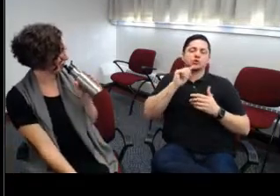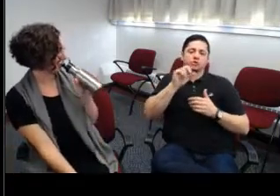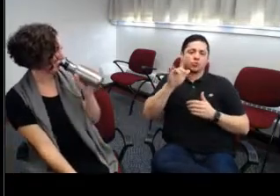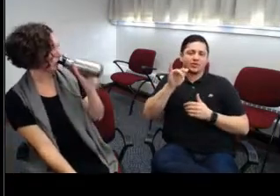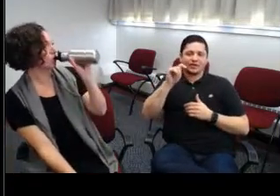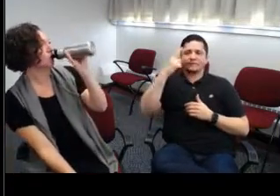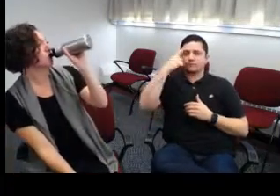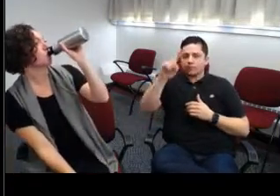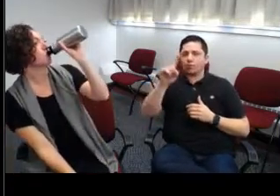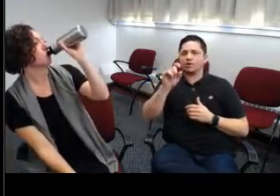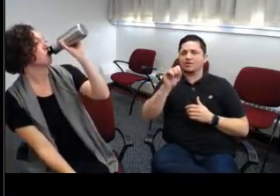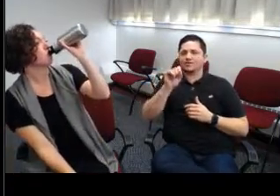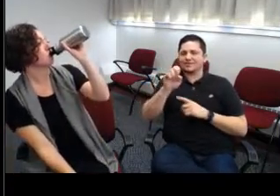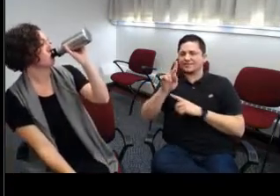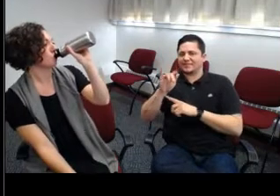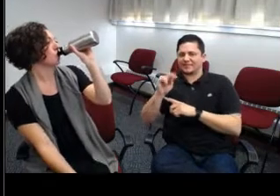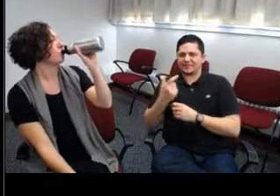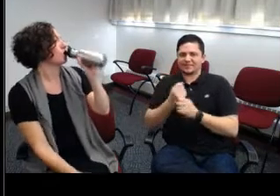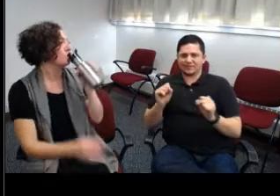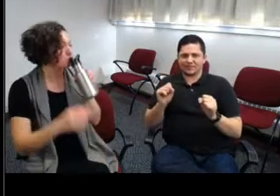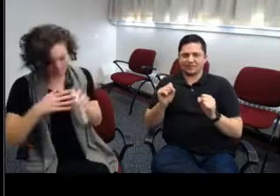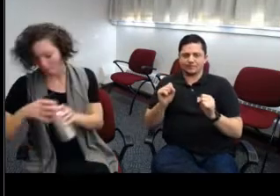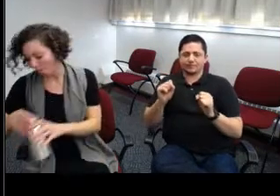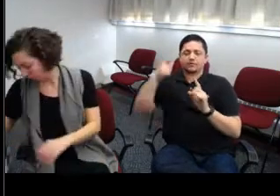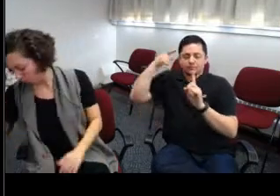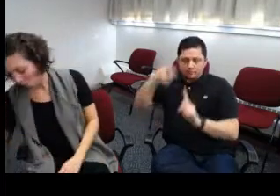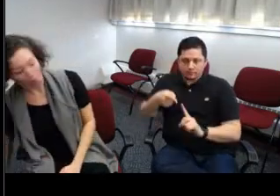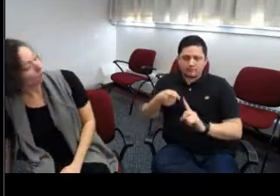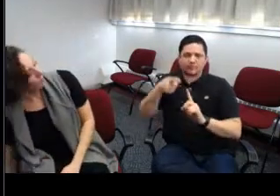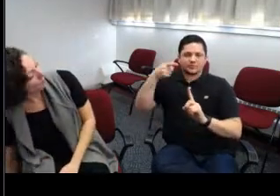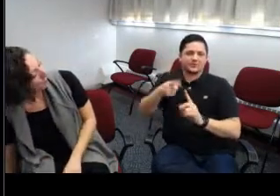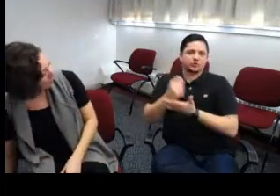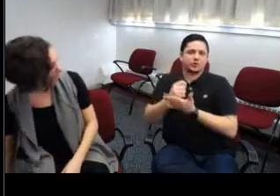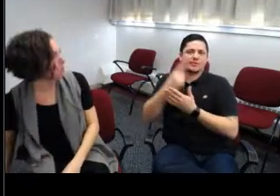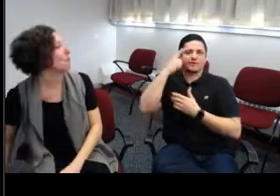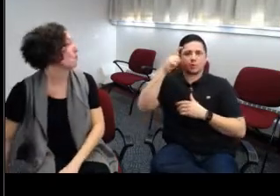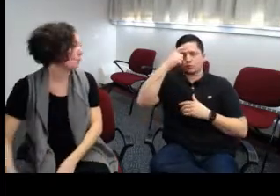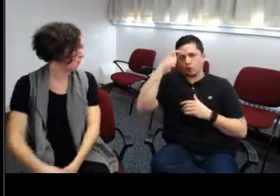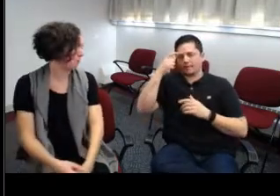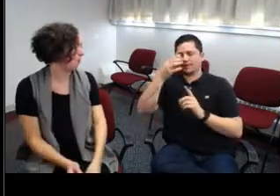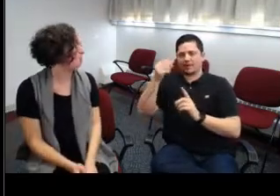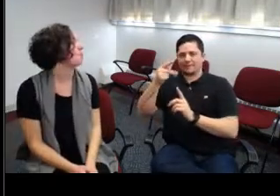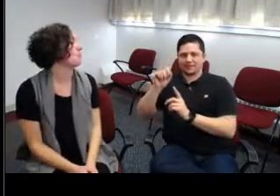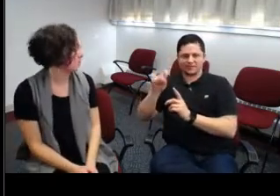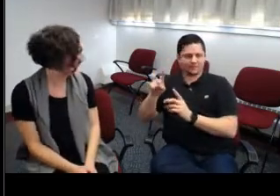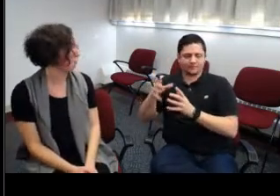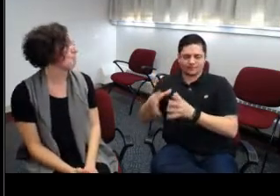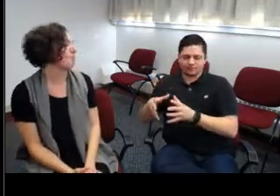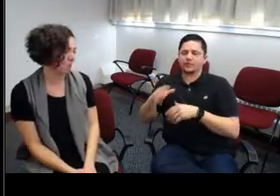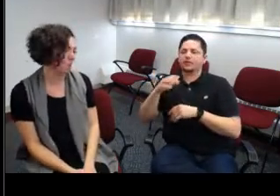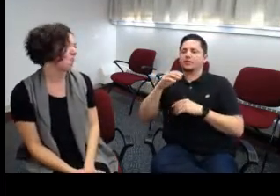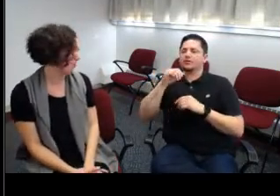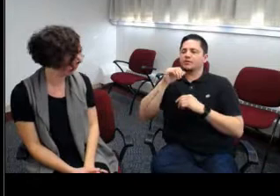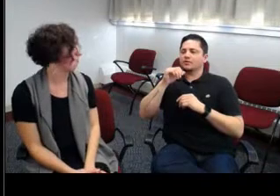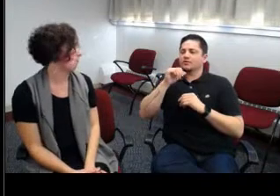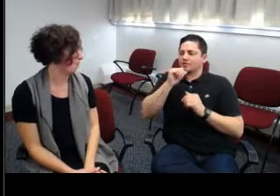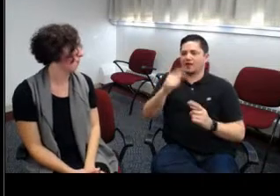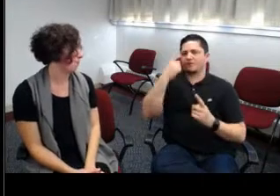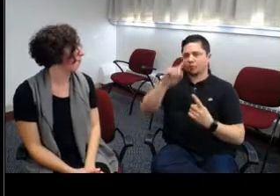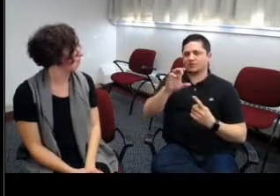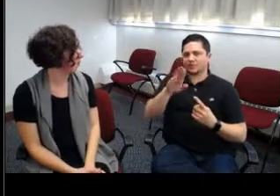Safety. That's the tool where we've created an adaptation called Signs of Safety as part of the Seeking